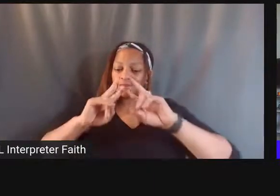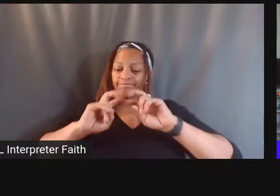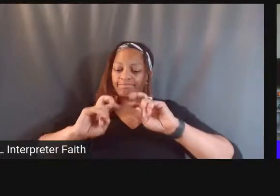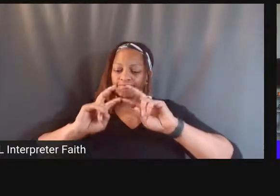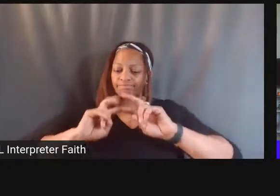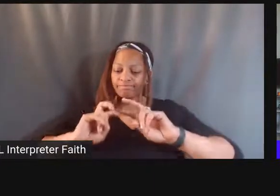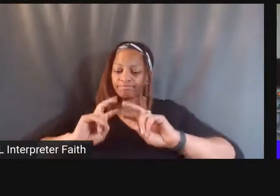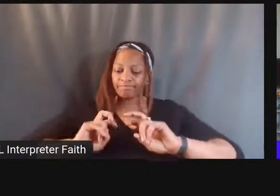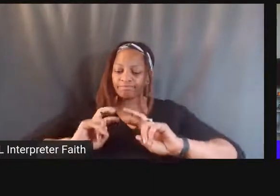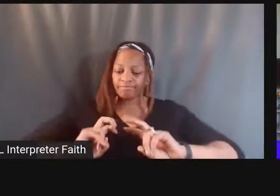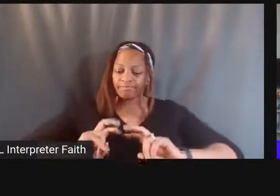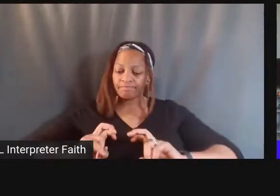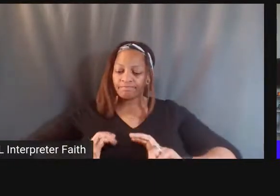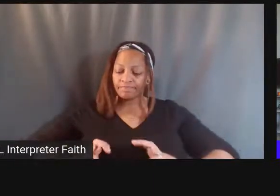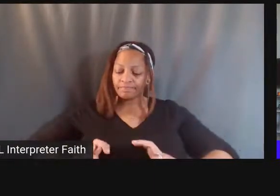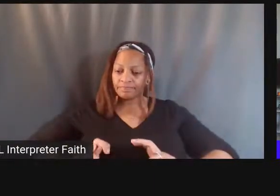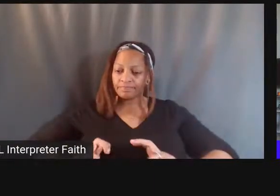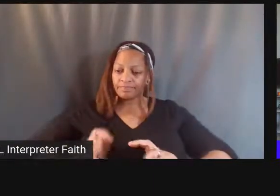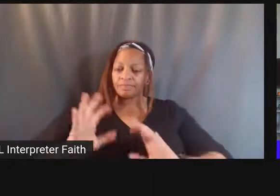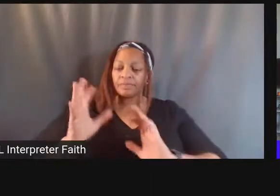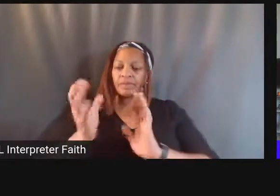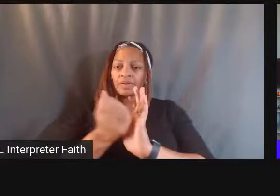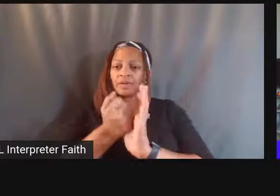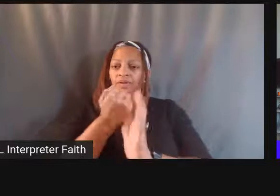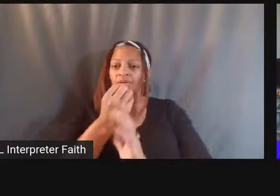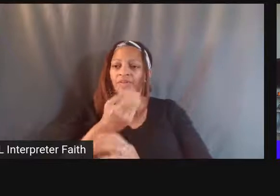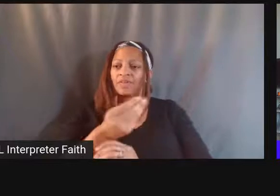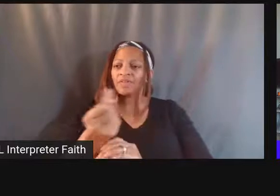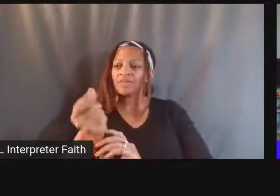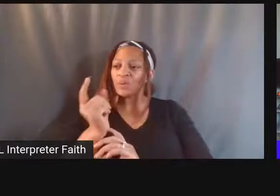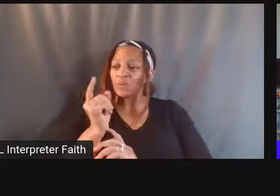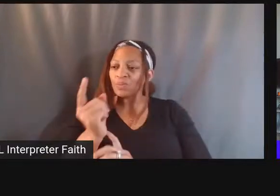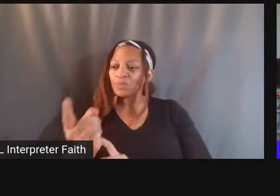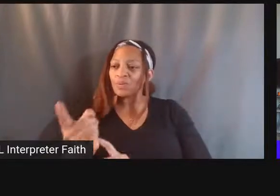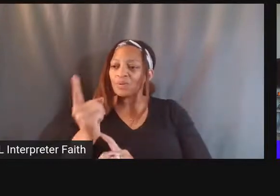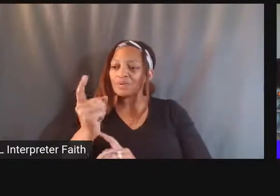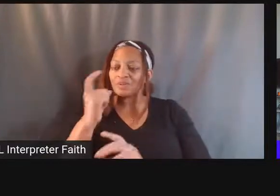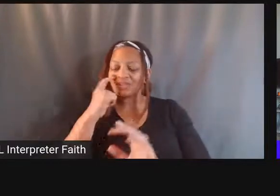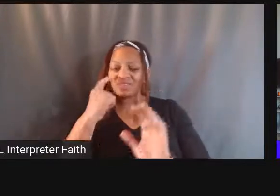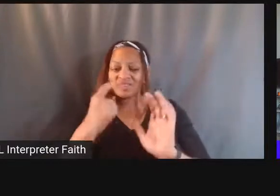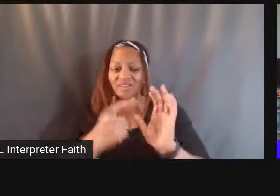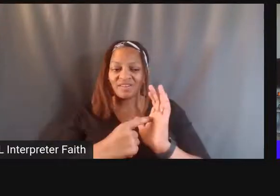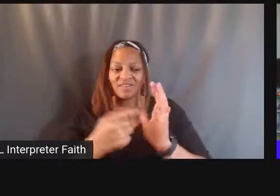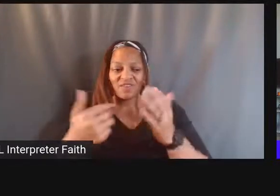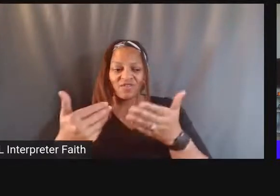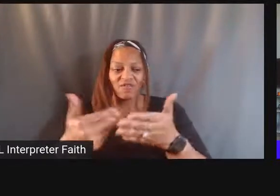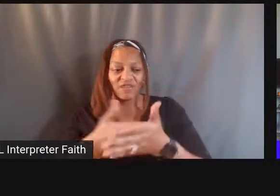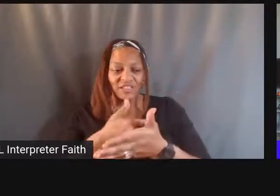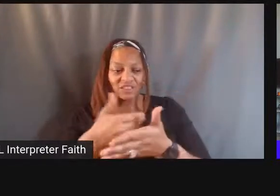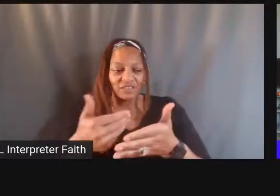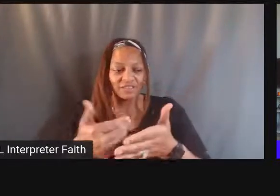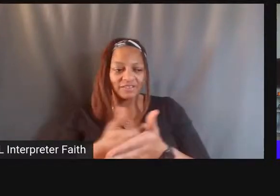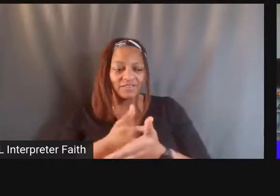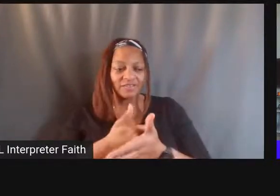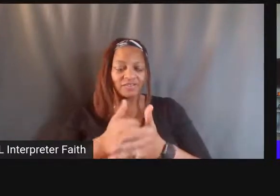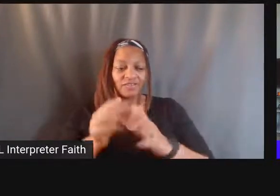any senses of freshness, relaxation, or groundedness.